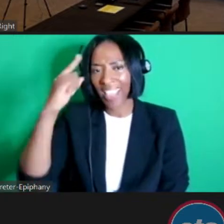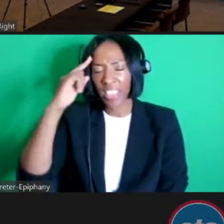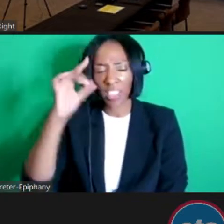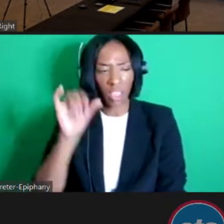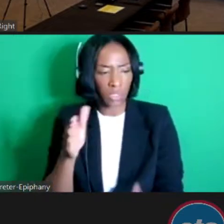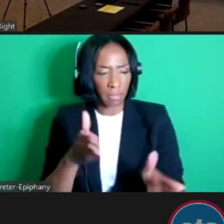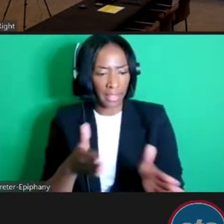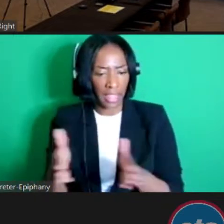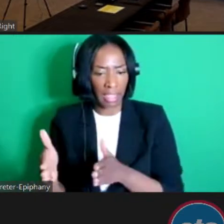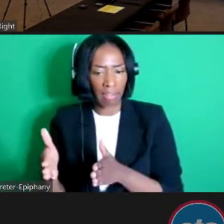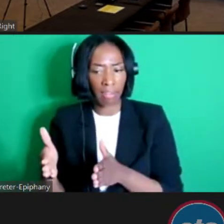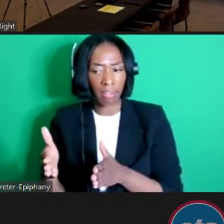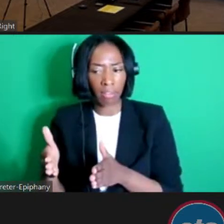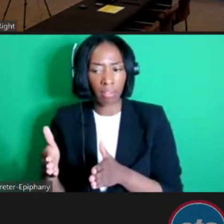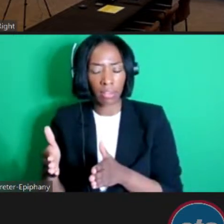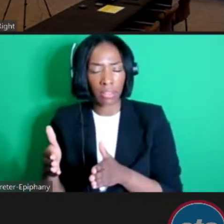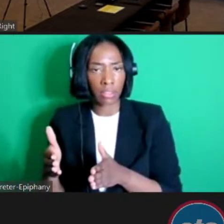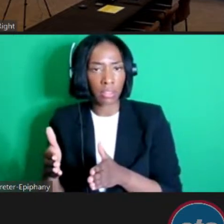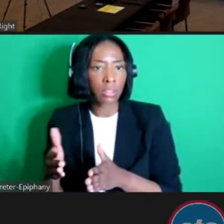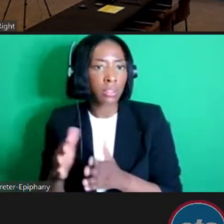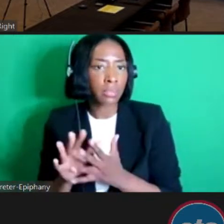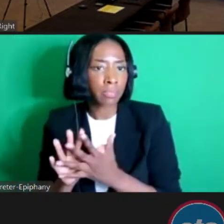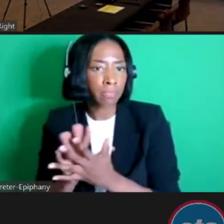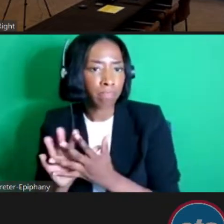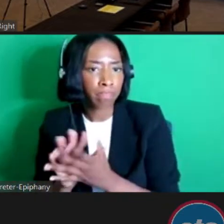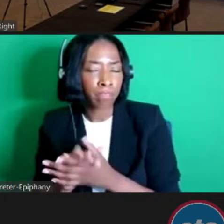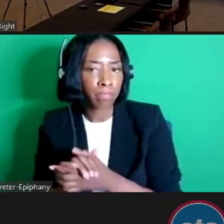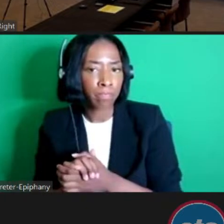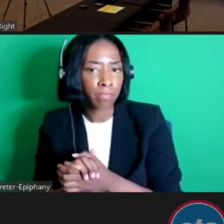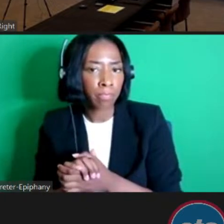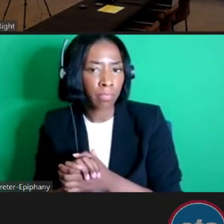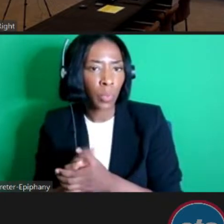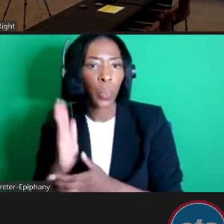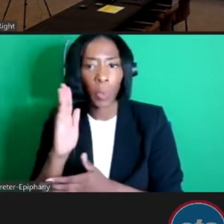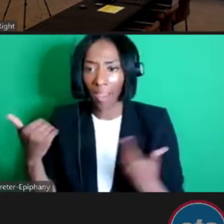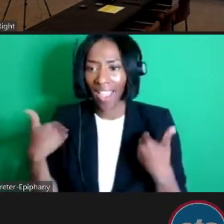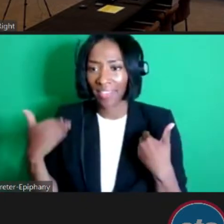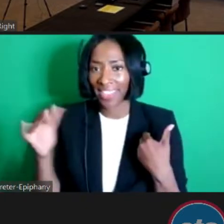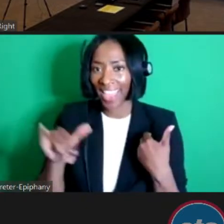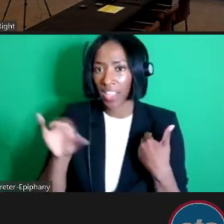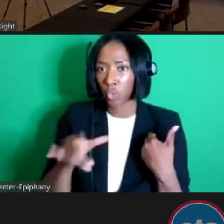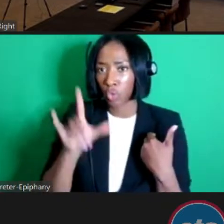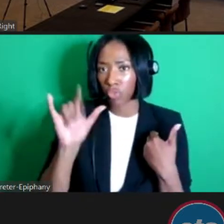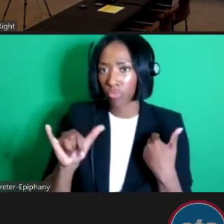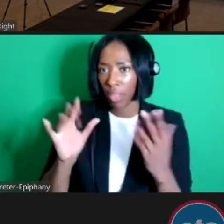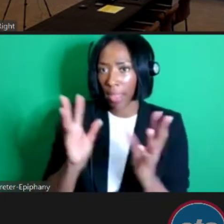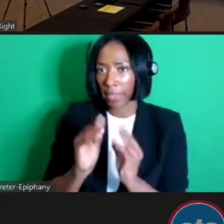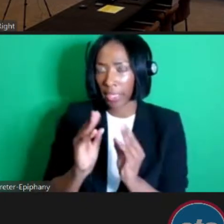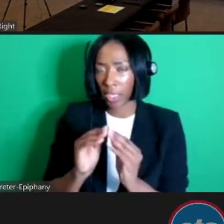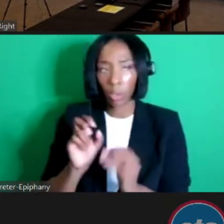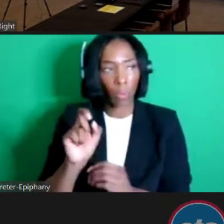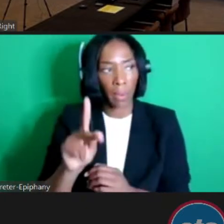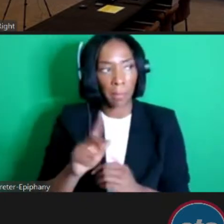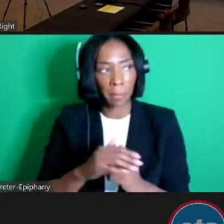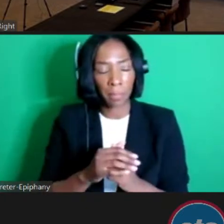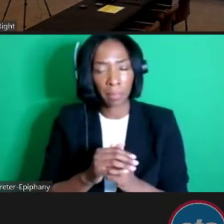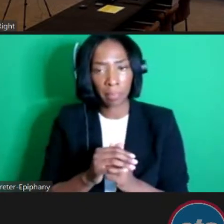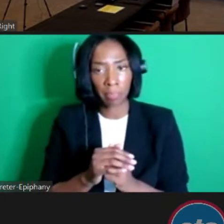and then we ran out of time. Yes, we'll have that on the July meeting, Doreen. Okay.